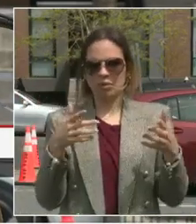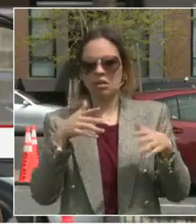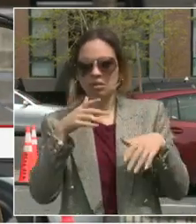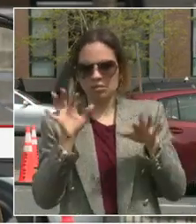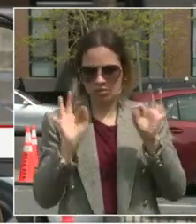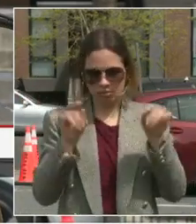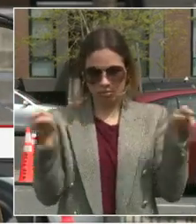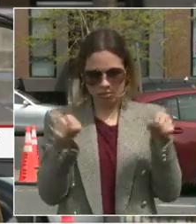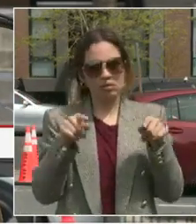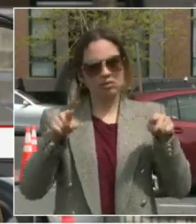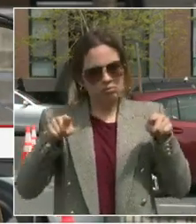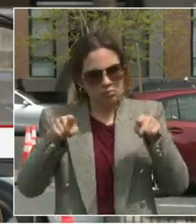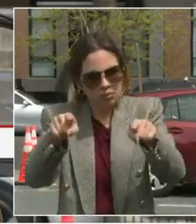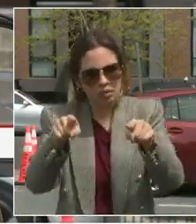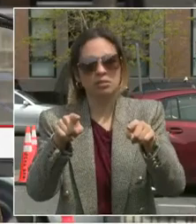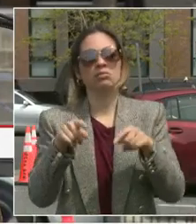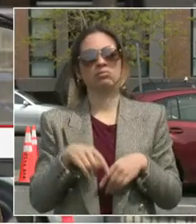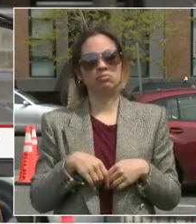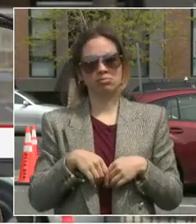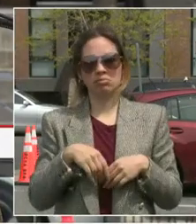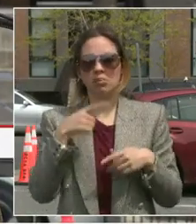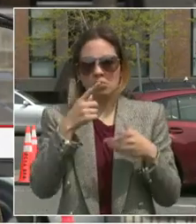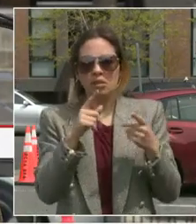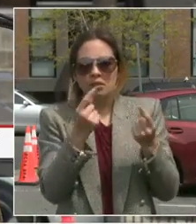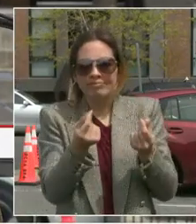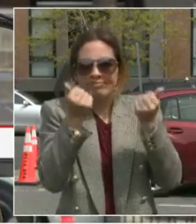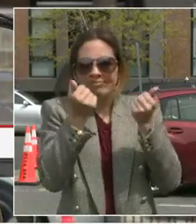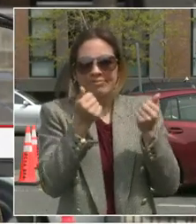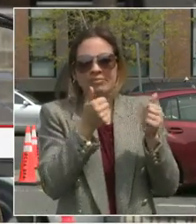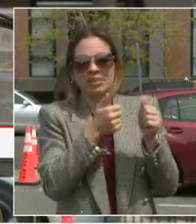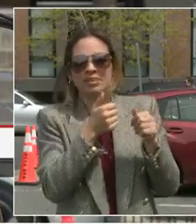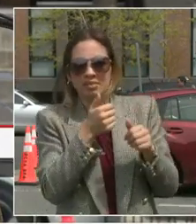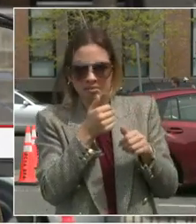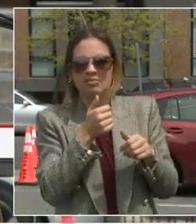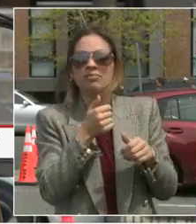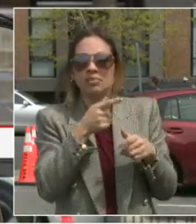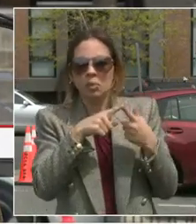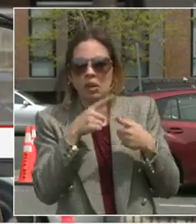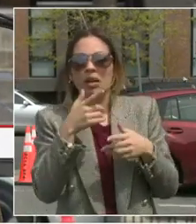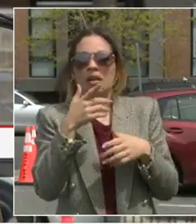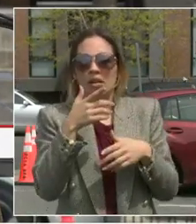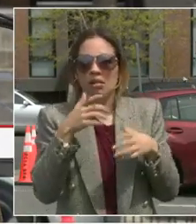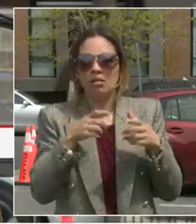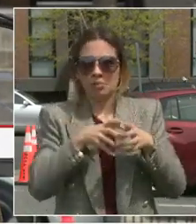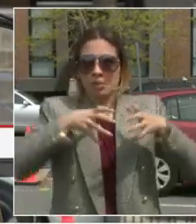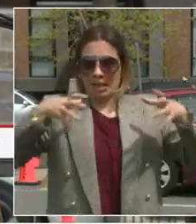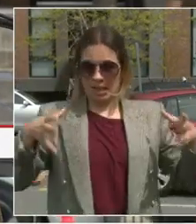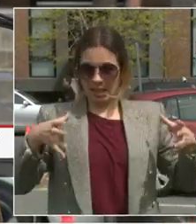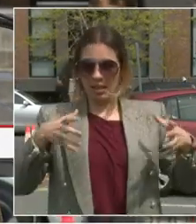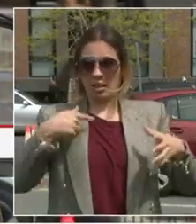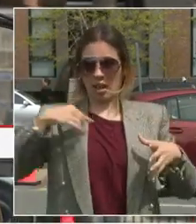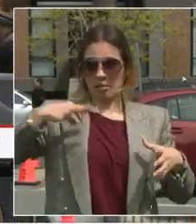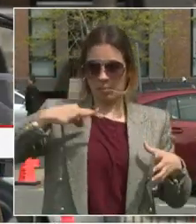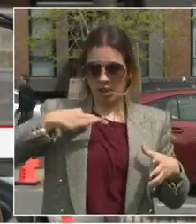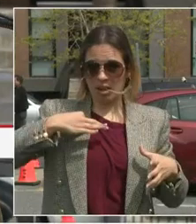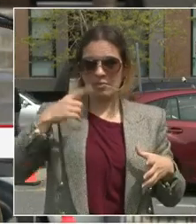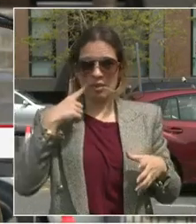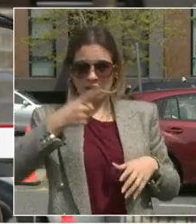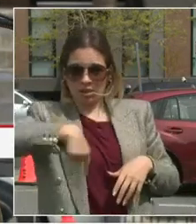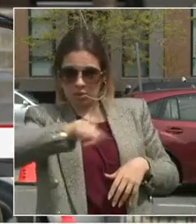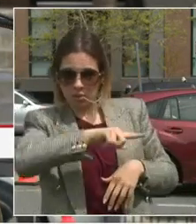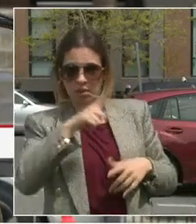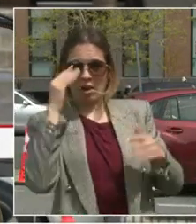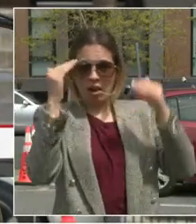prevention and rapid exit staff at our low barrier shelters, expanding eligibility for our homelessness prevention resources through our Project